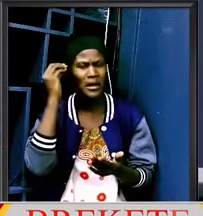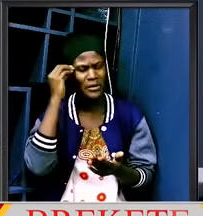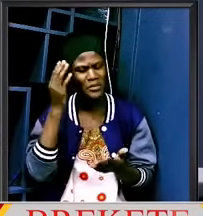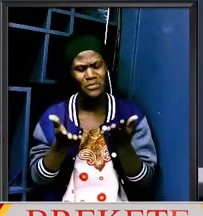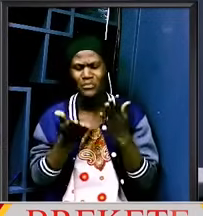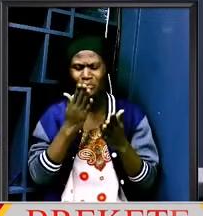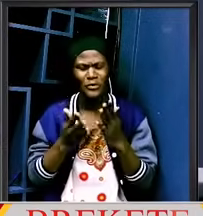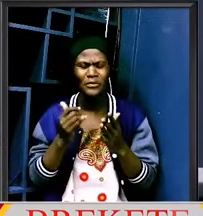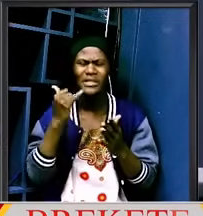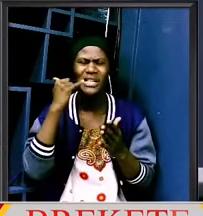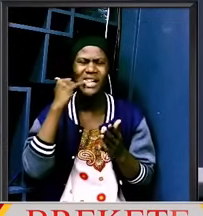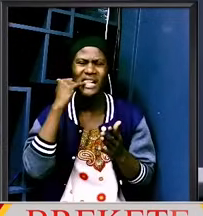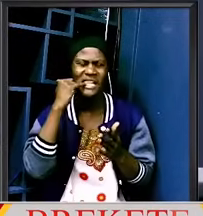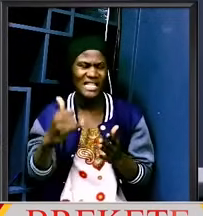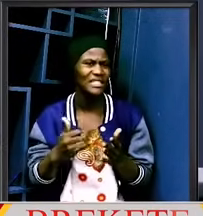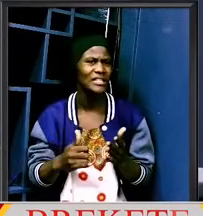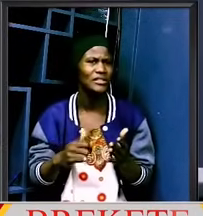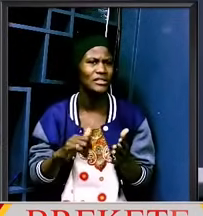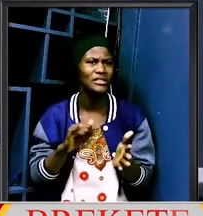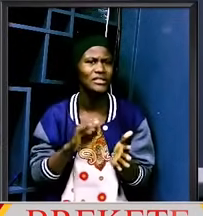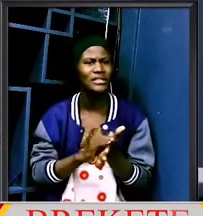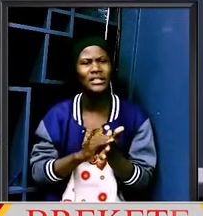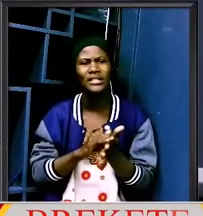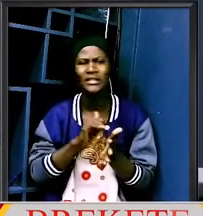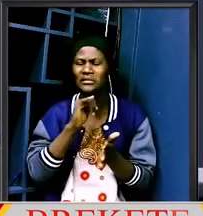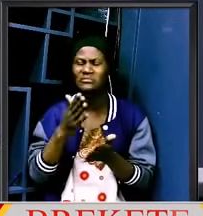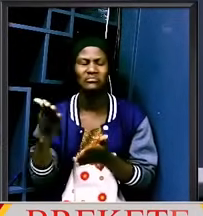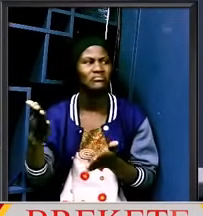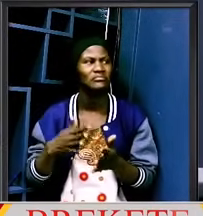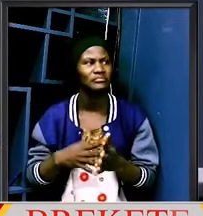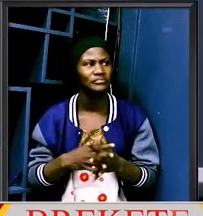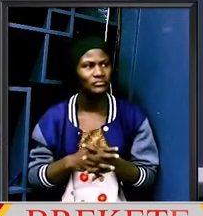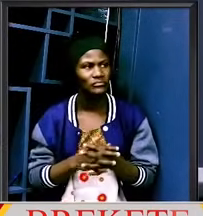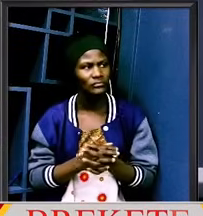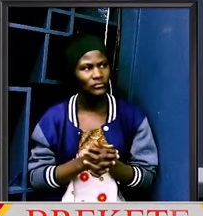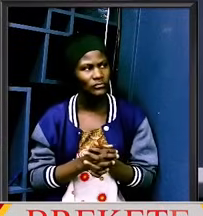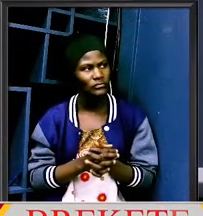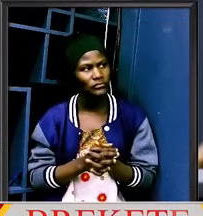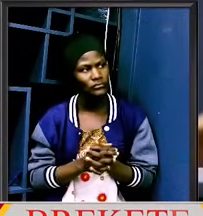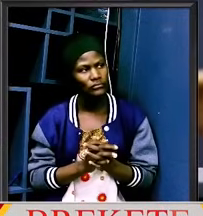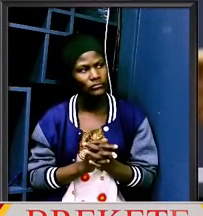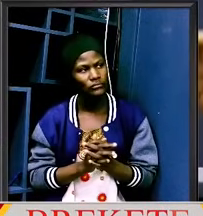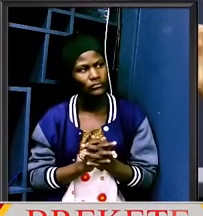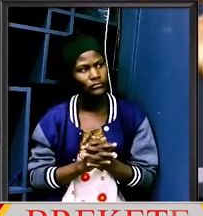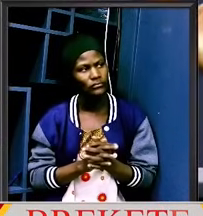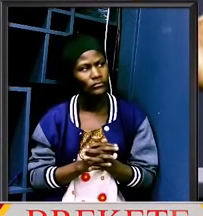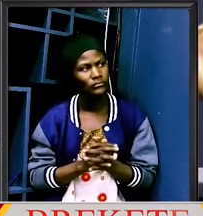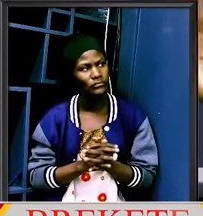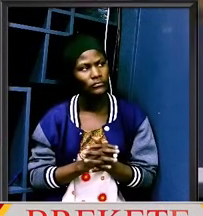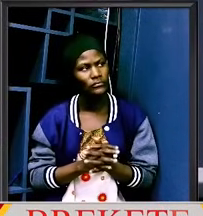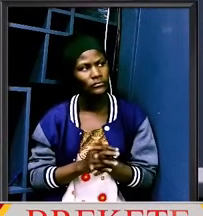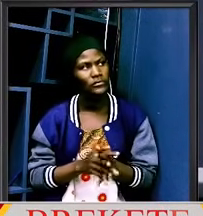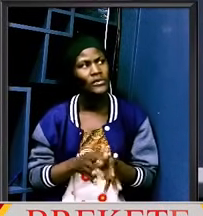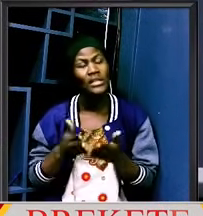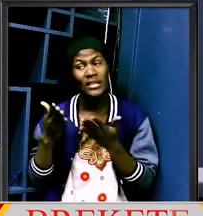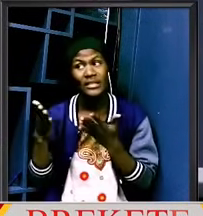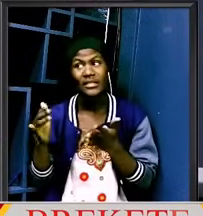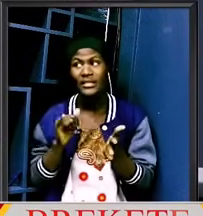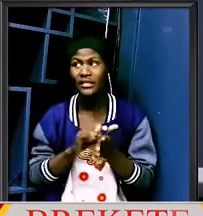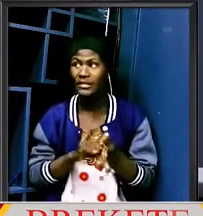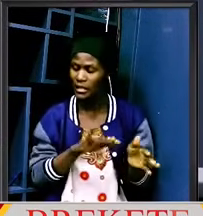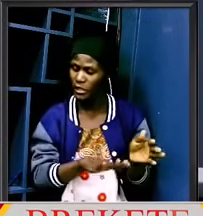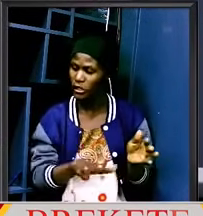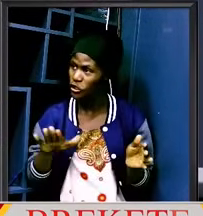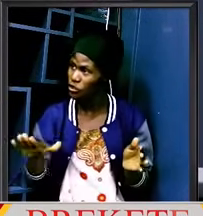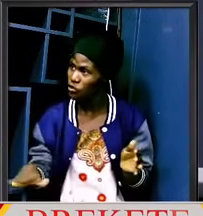envy. They worry them. Maybe na envy. Madam Happiness, yes, the thing way elders and children